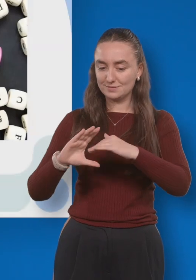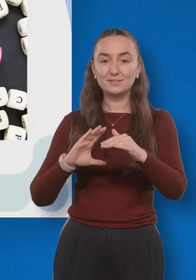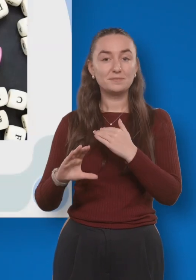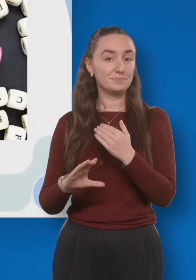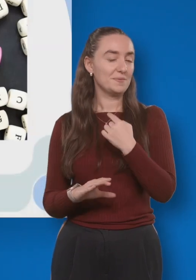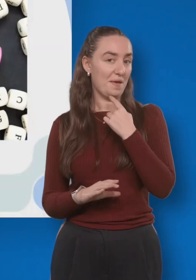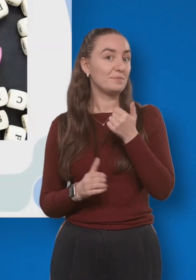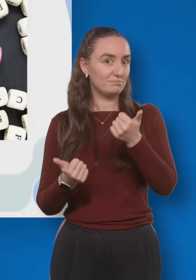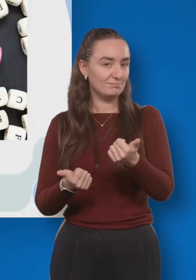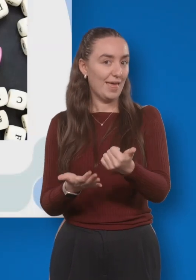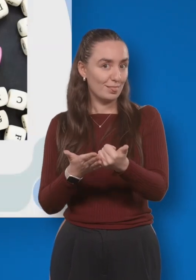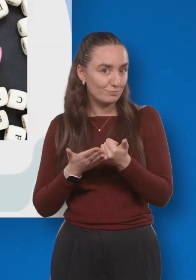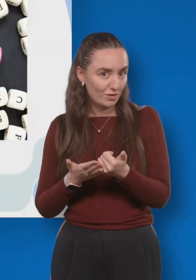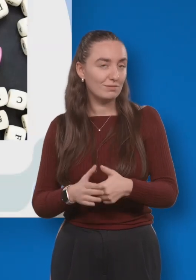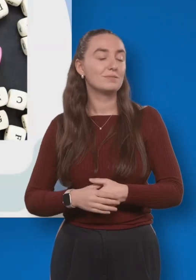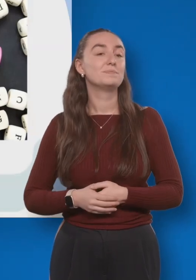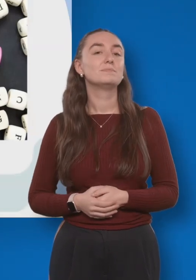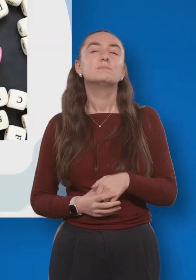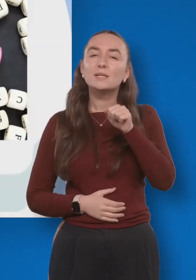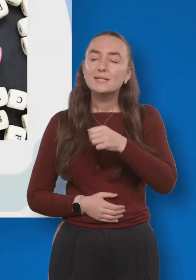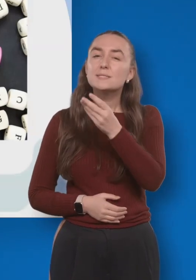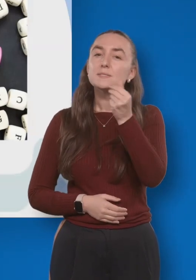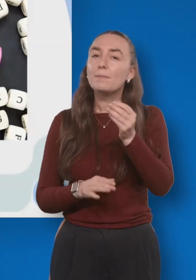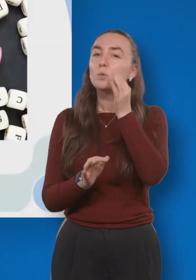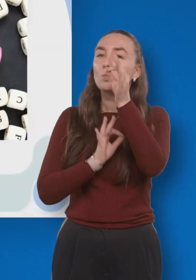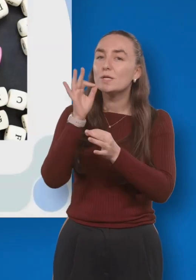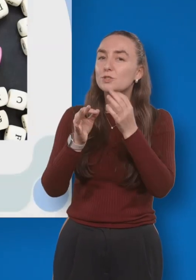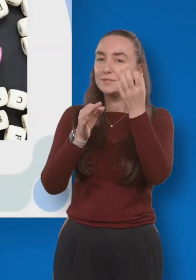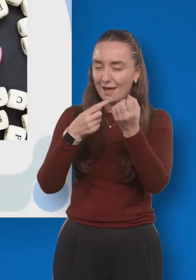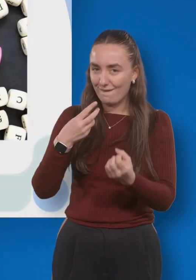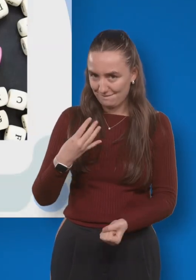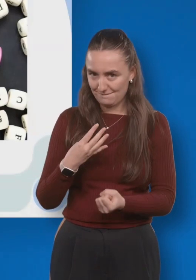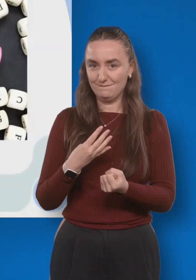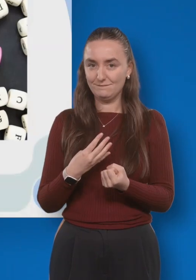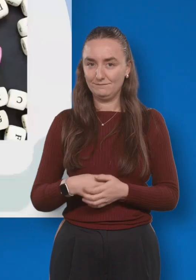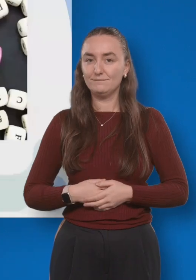helpful indeed. And we've got, yes, a few questions, and I think we can